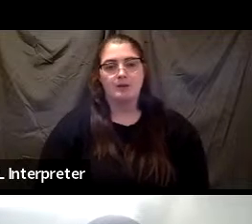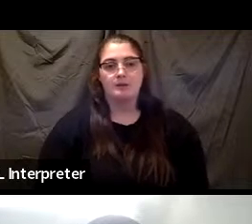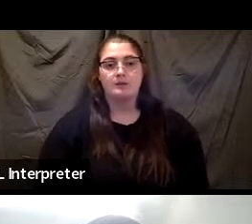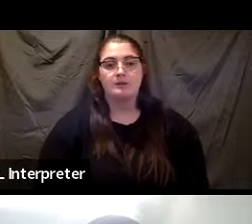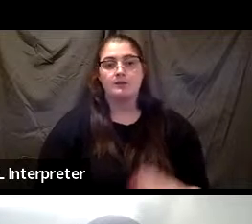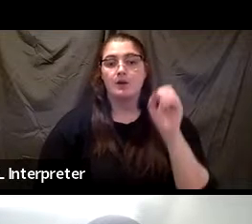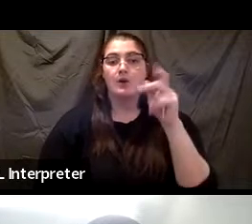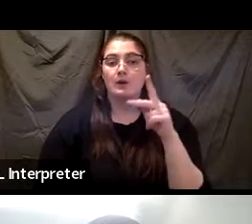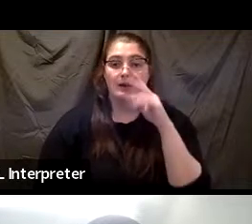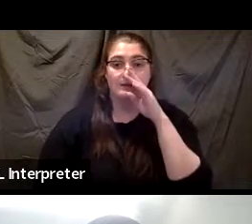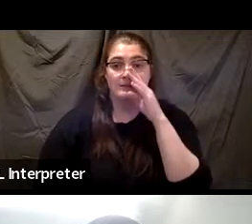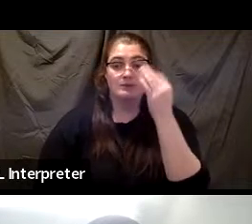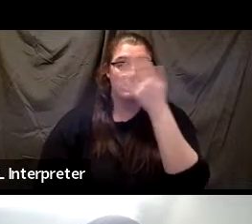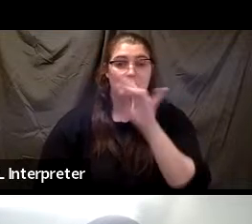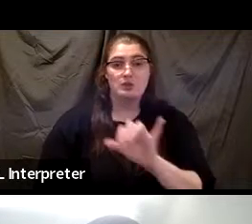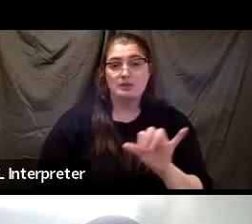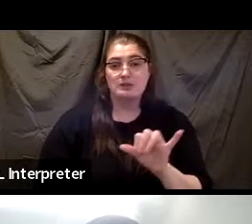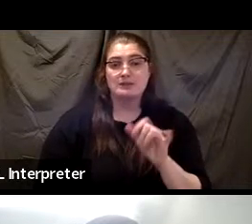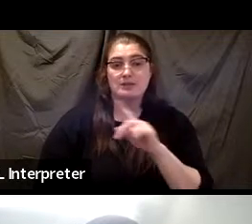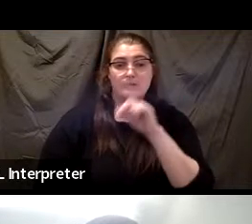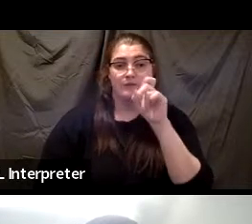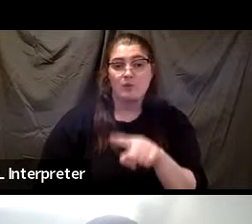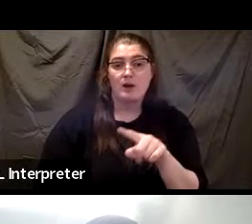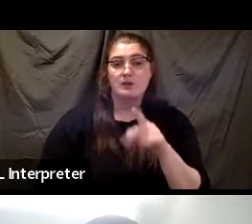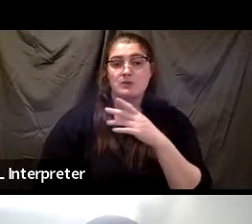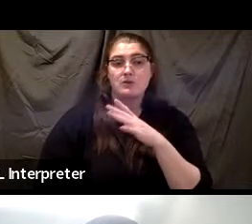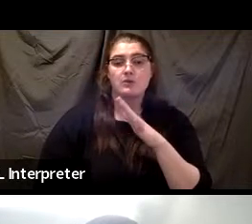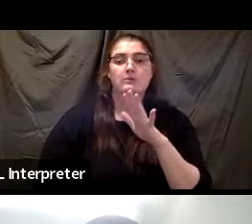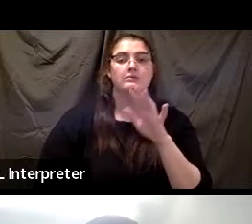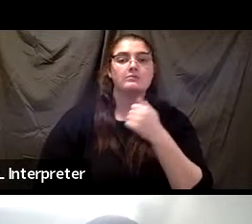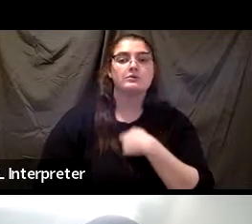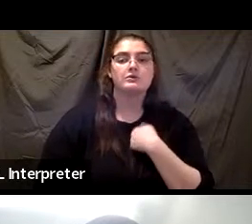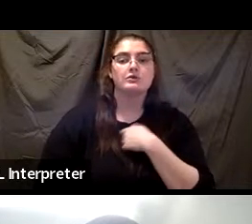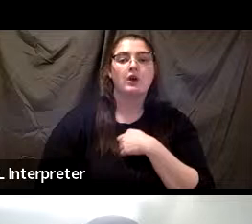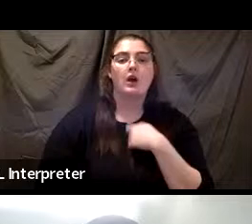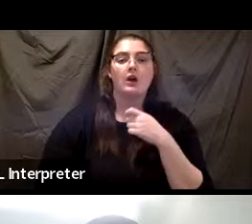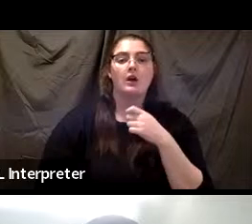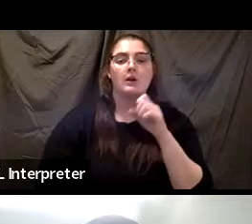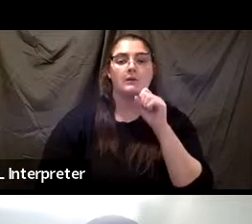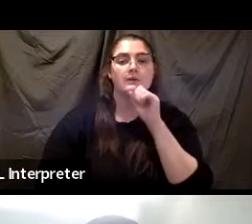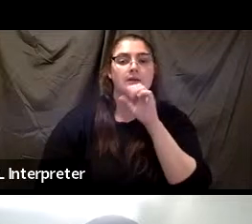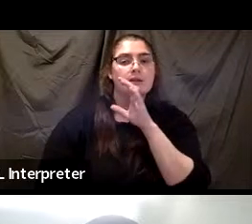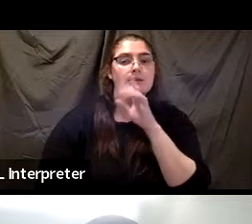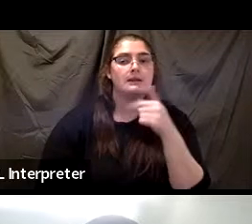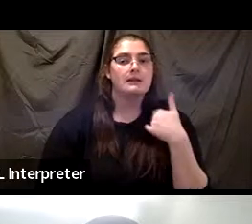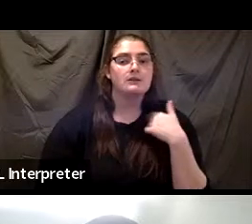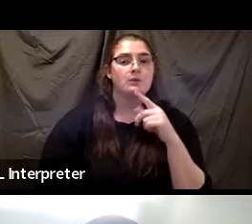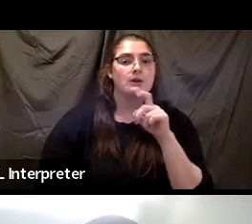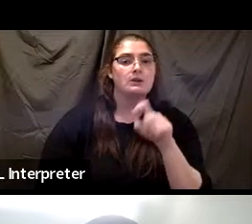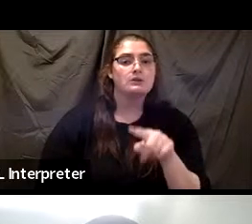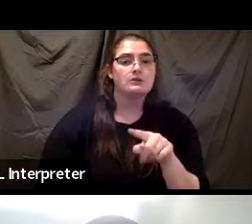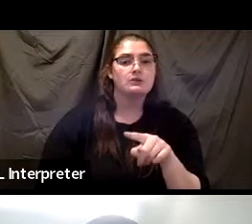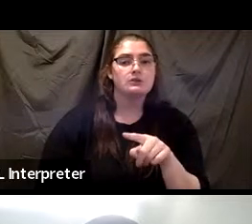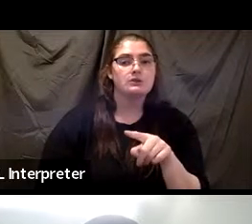Okay, Captain. Well, it looks like that's all the questions. We appreciate your time. Oh, sorry, one of our seniors has one.